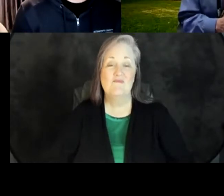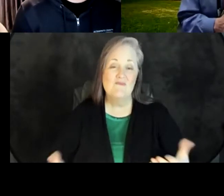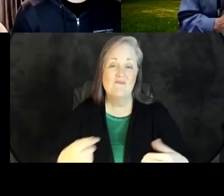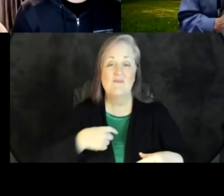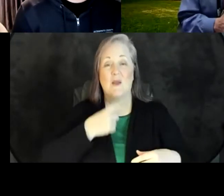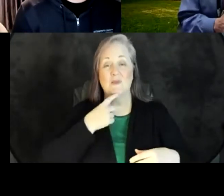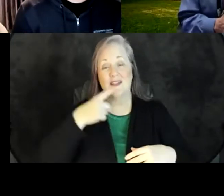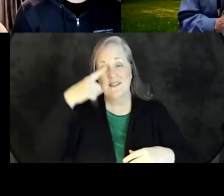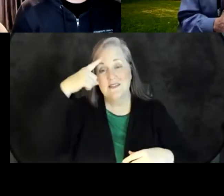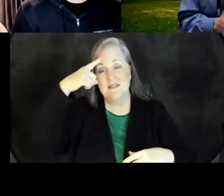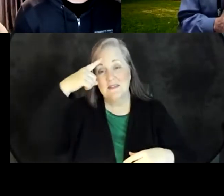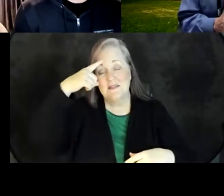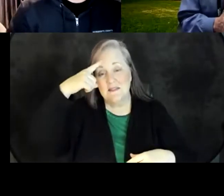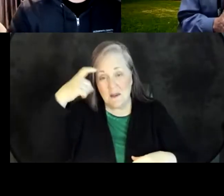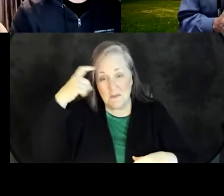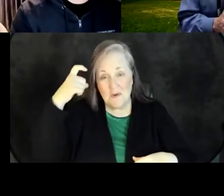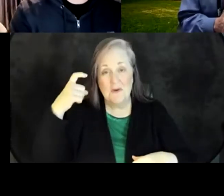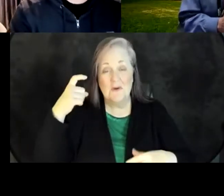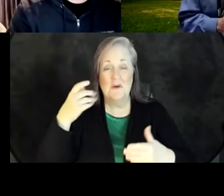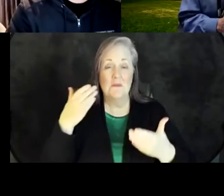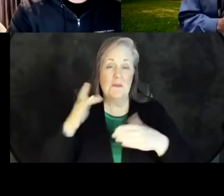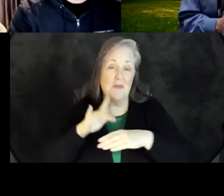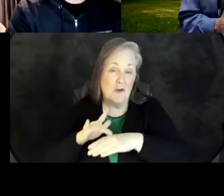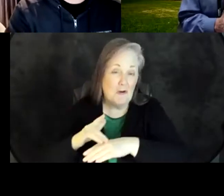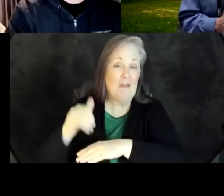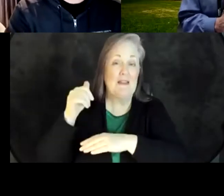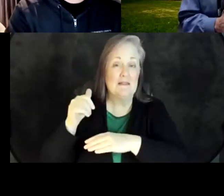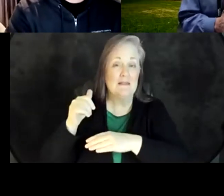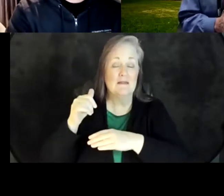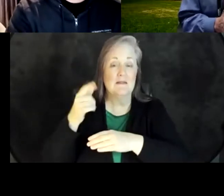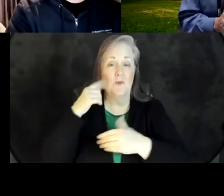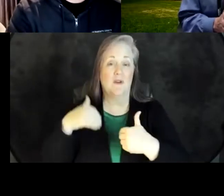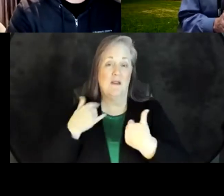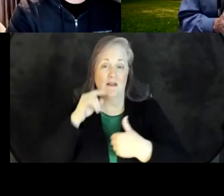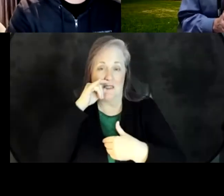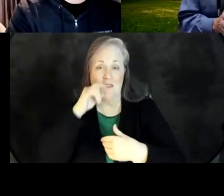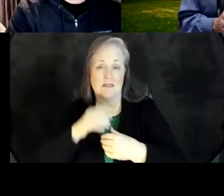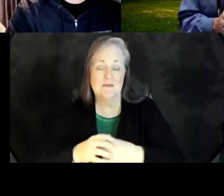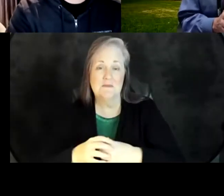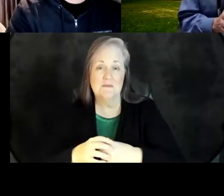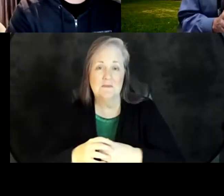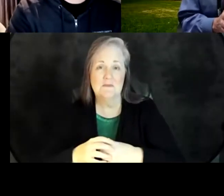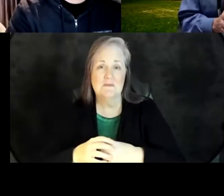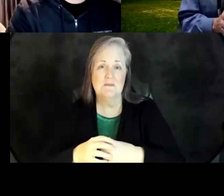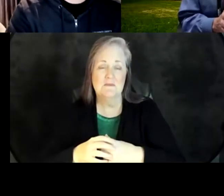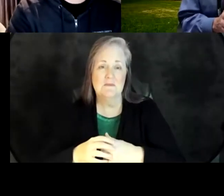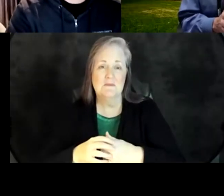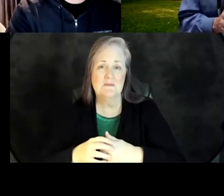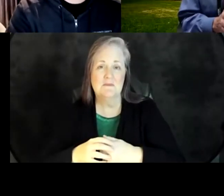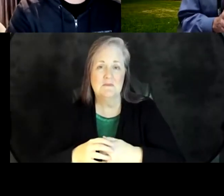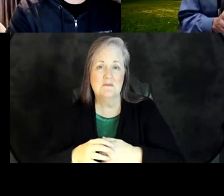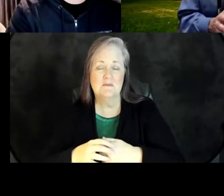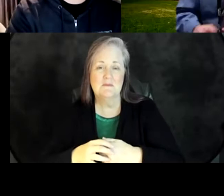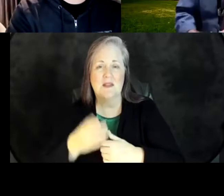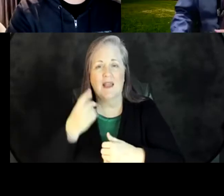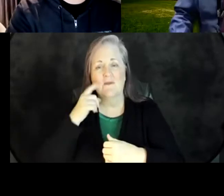would be probably the earliest I would think about for younger kids and for tween